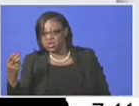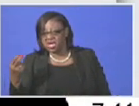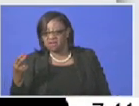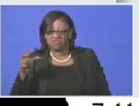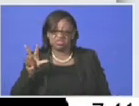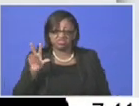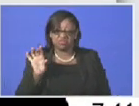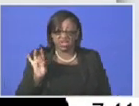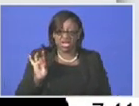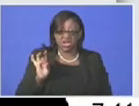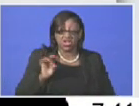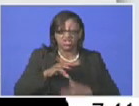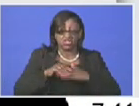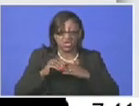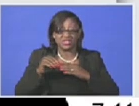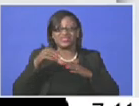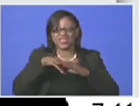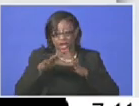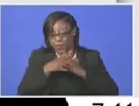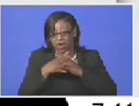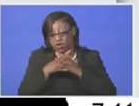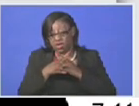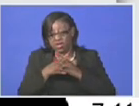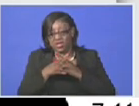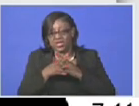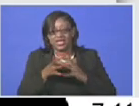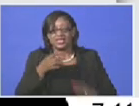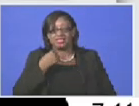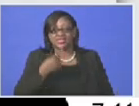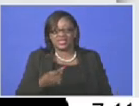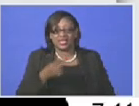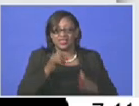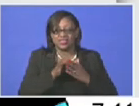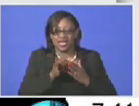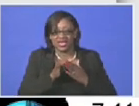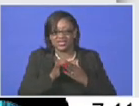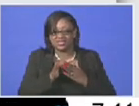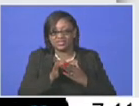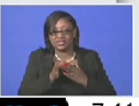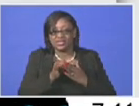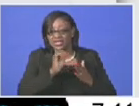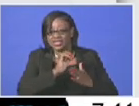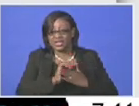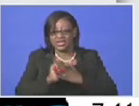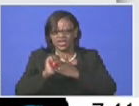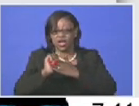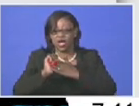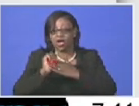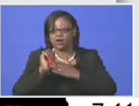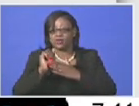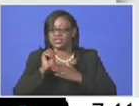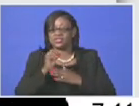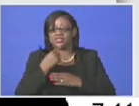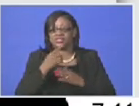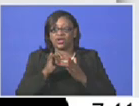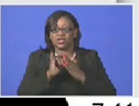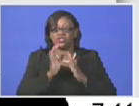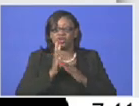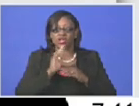and $38 over in the U.S. Based on Numbeo's findings, a liter of milk here at home can set you